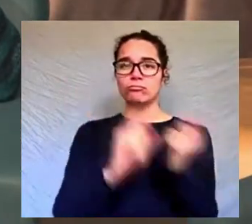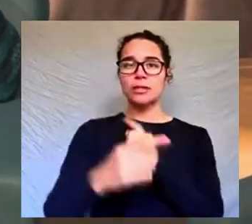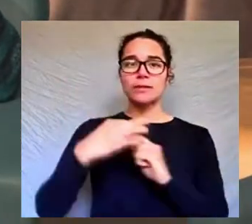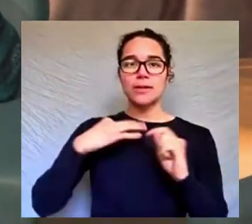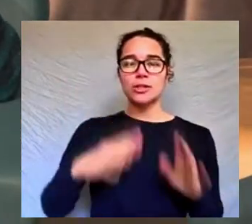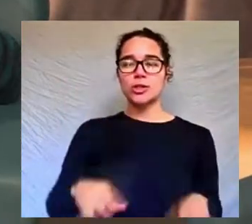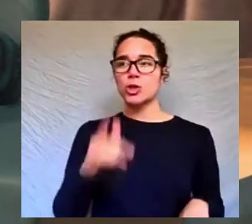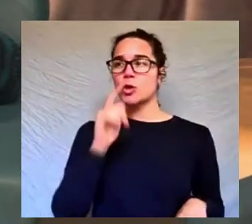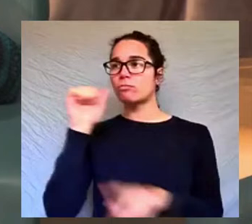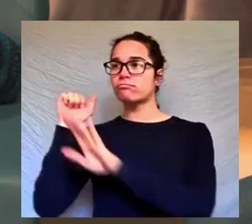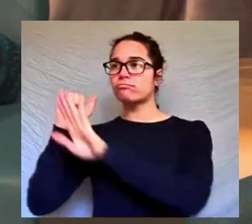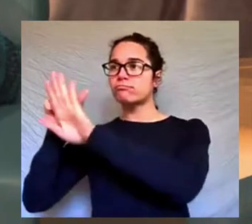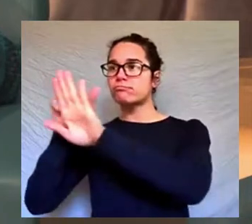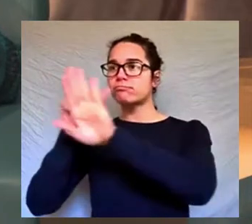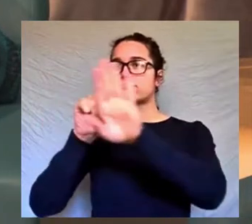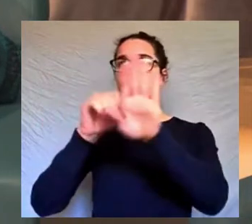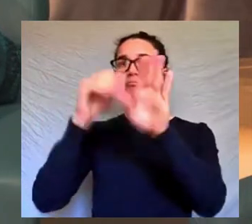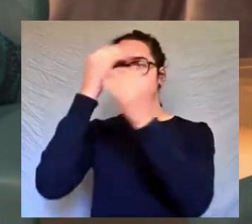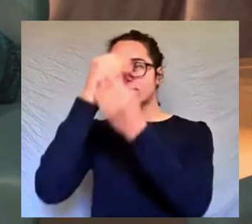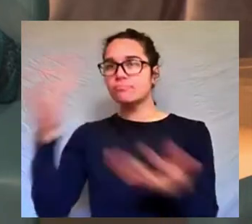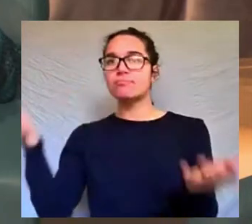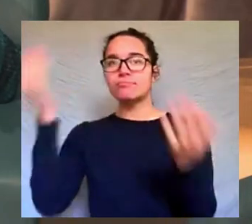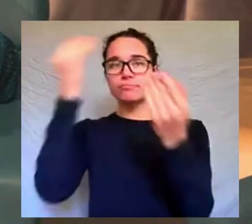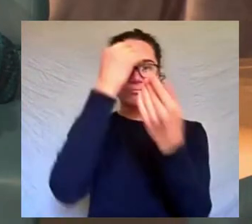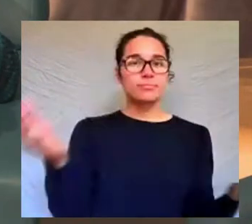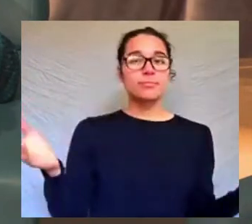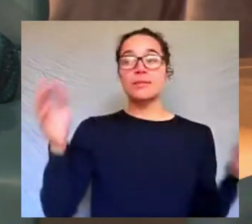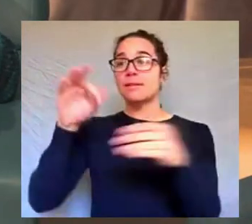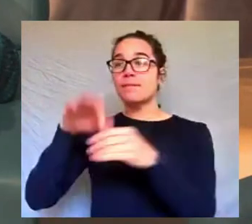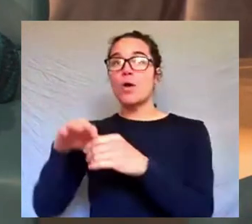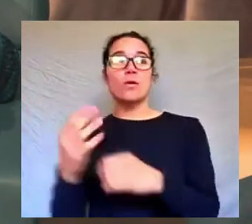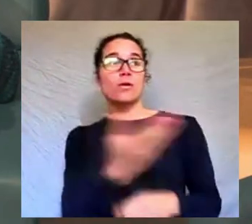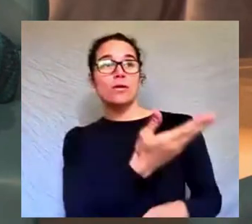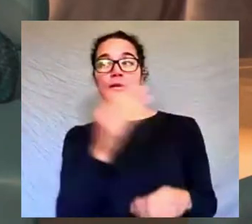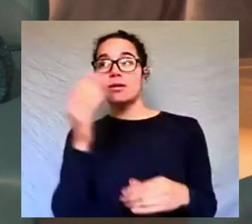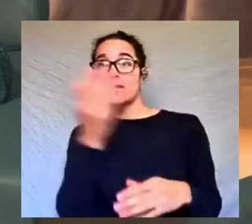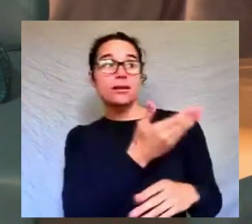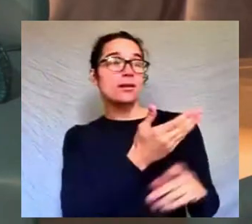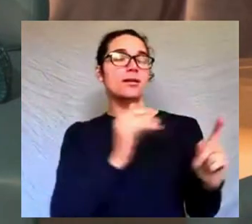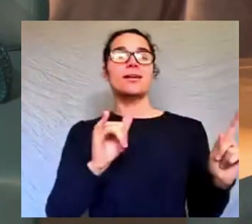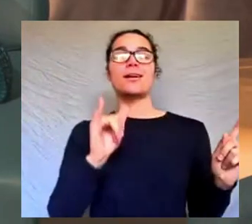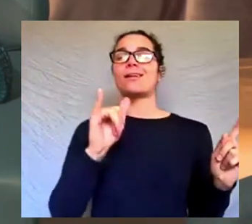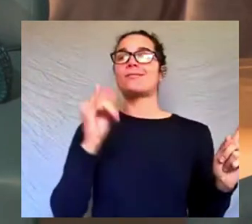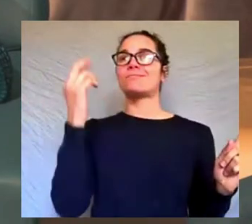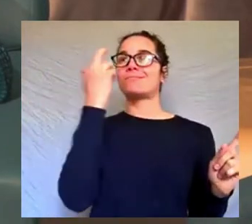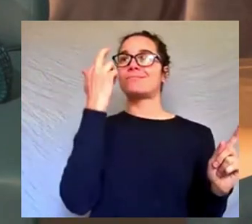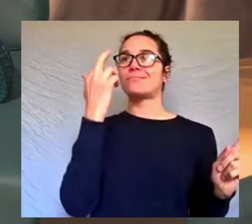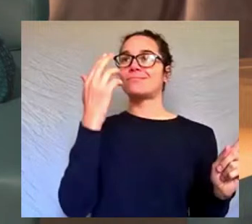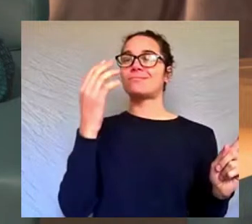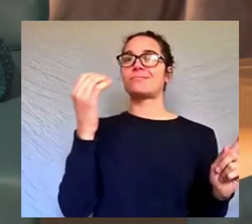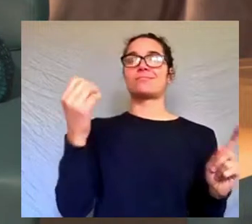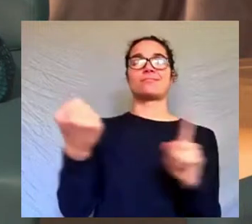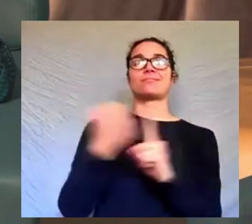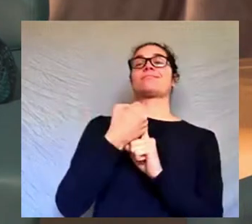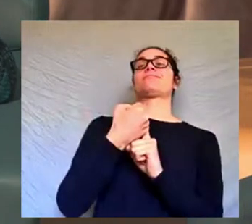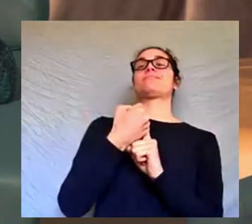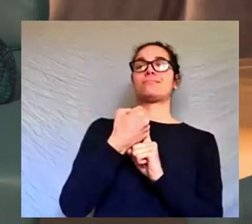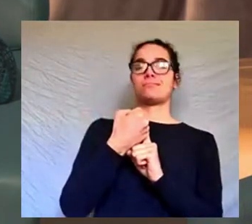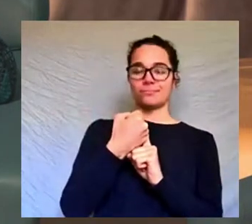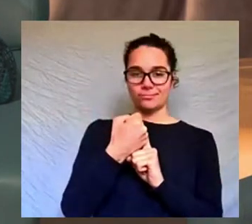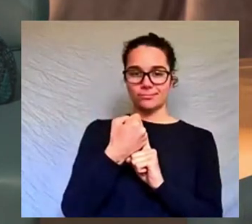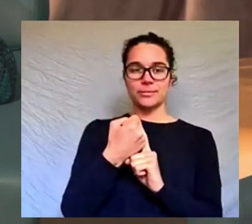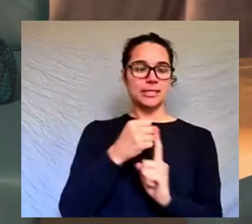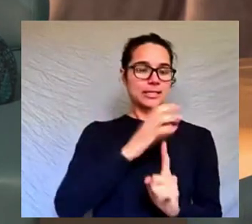getting the vote out. And I realized that as citizens, we could have a